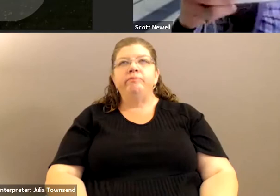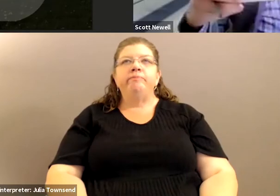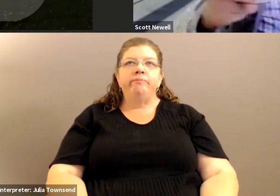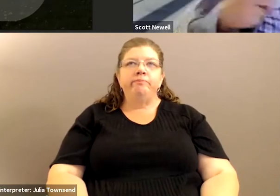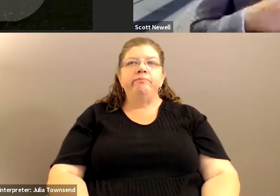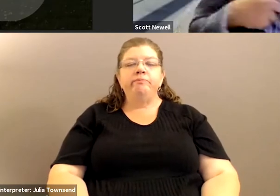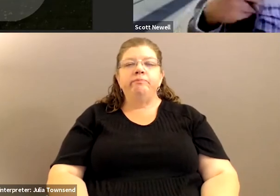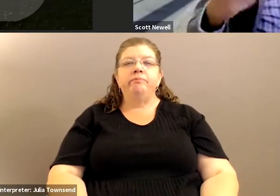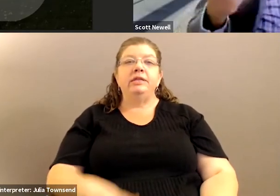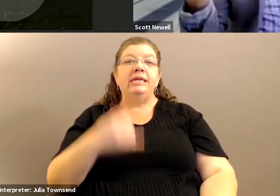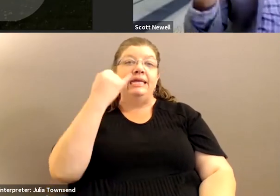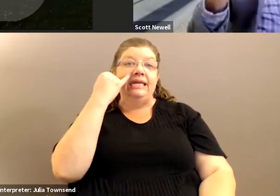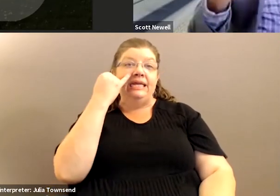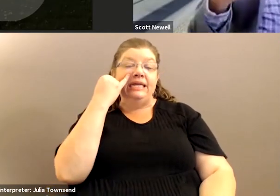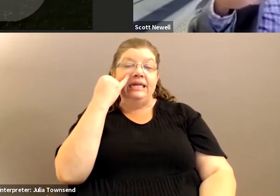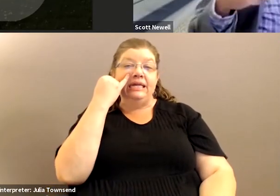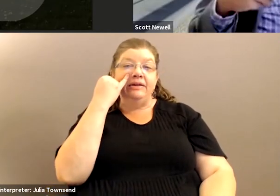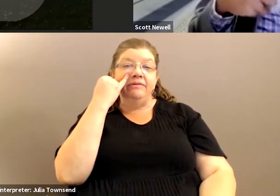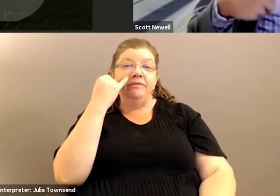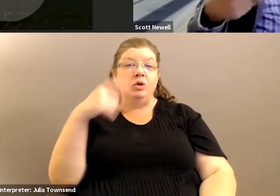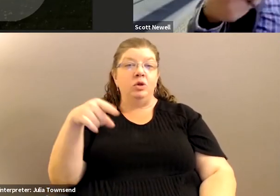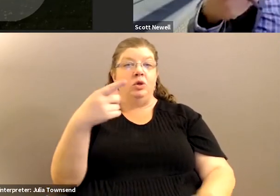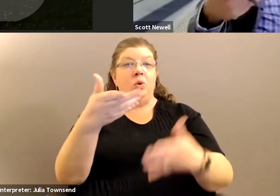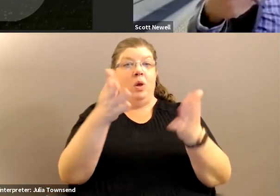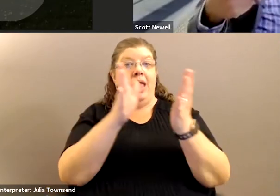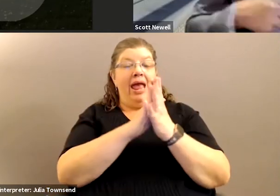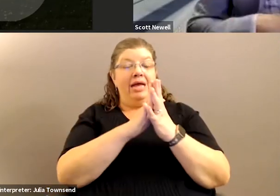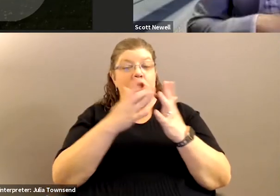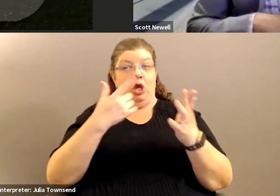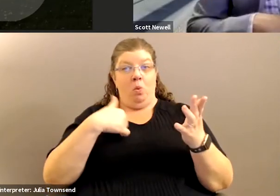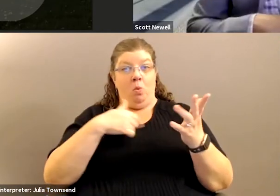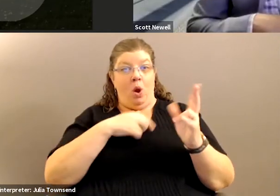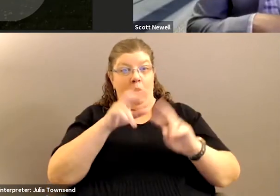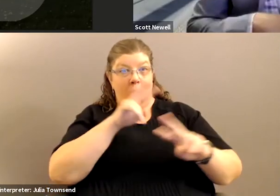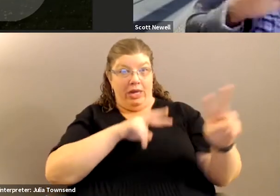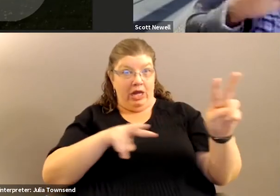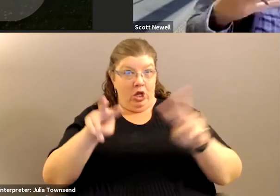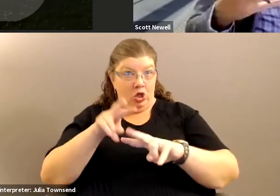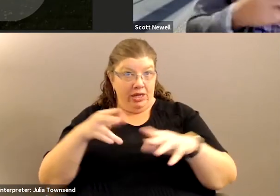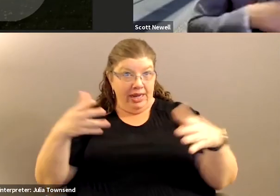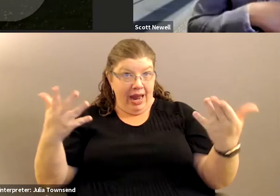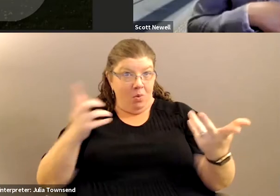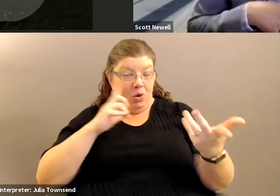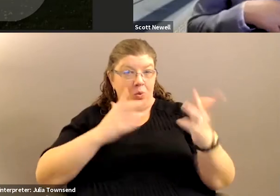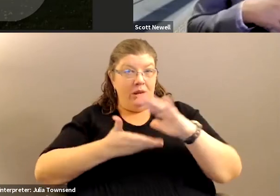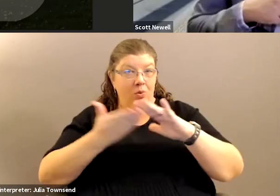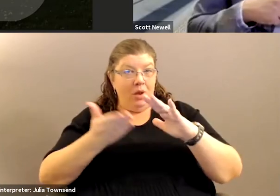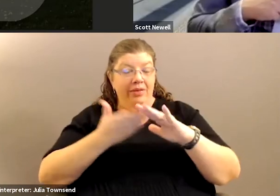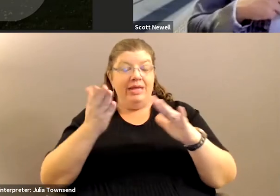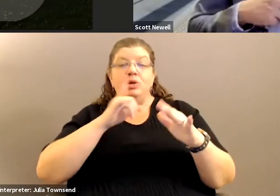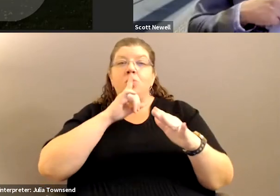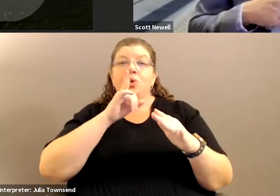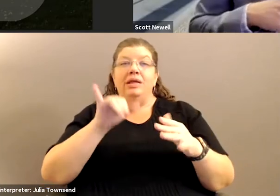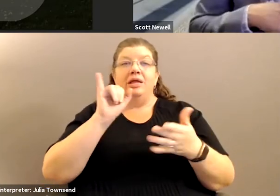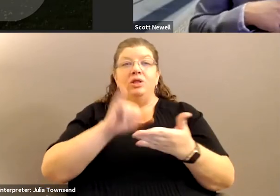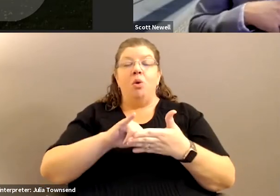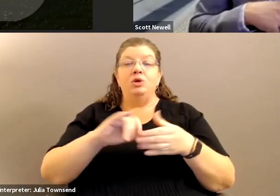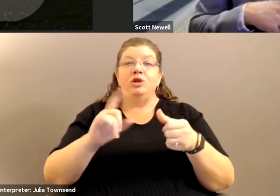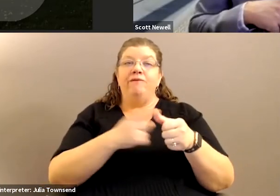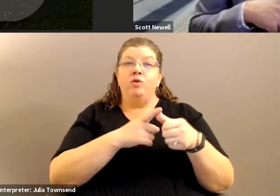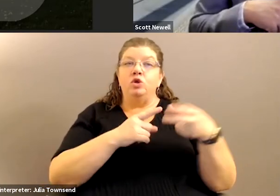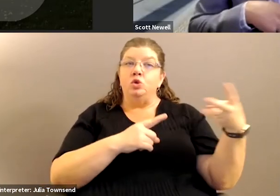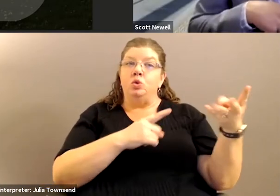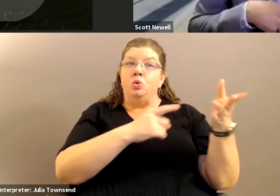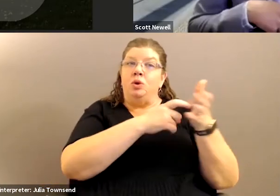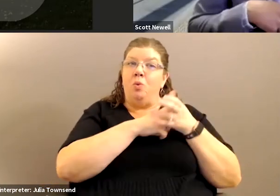if you were to ask why why we uh what we'd look at and when we run these it really is those first two requirements